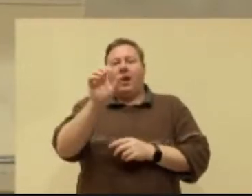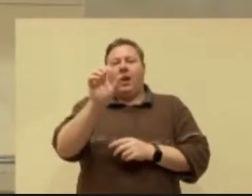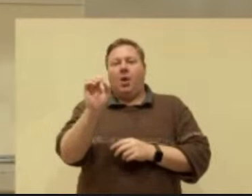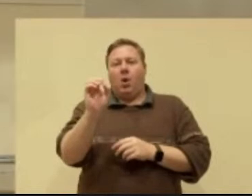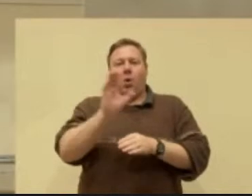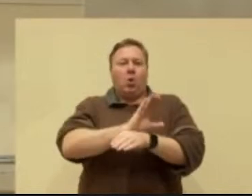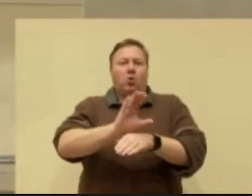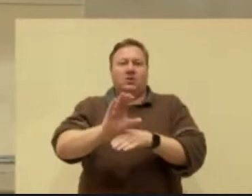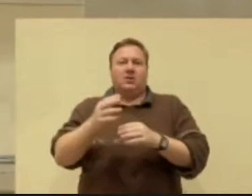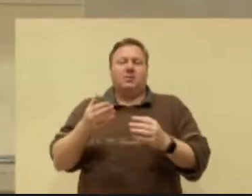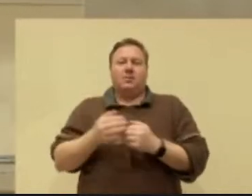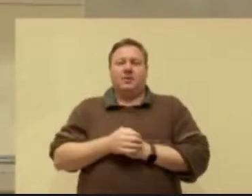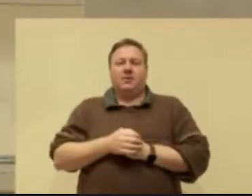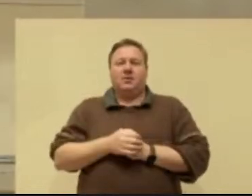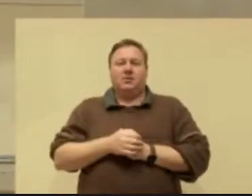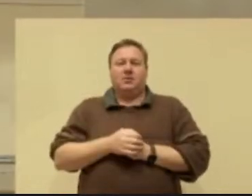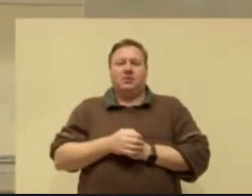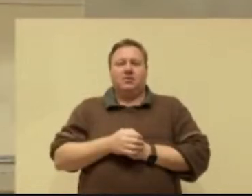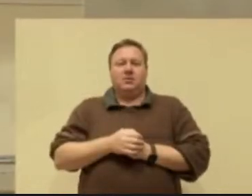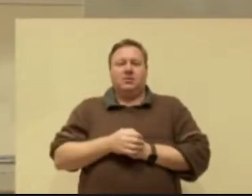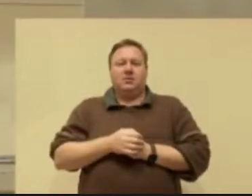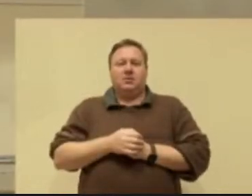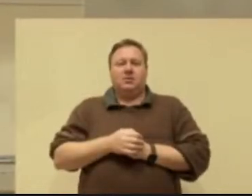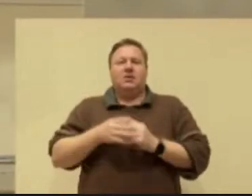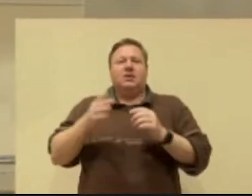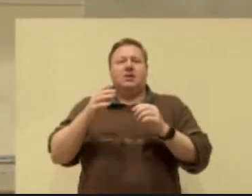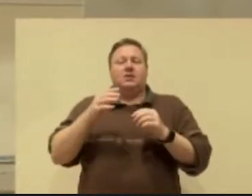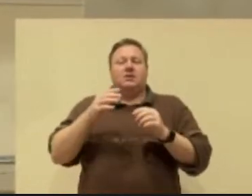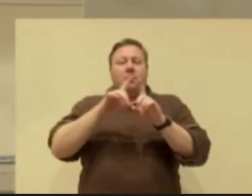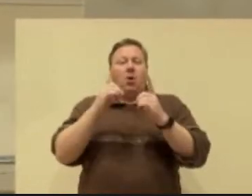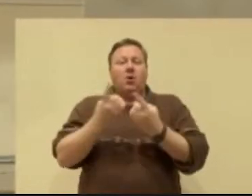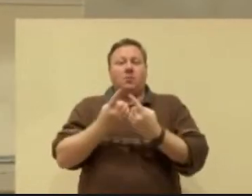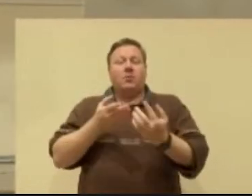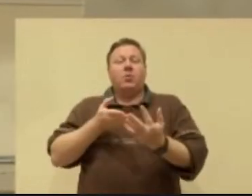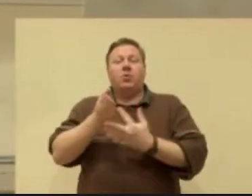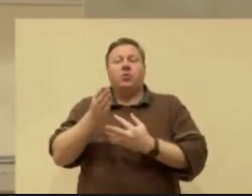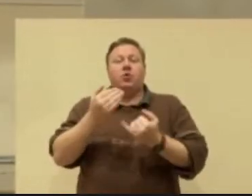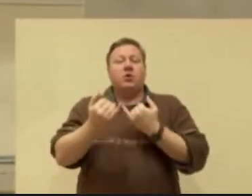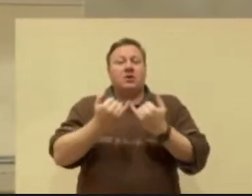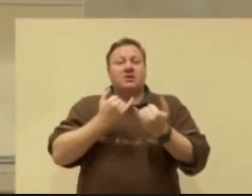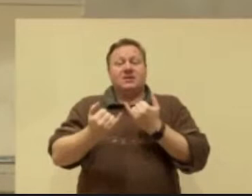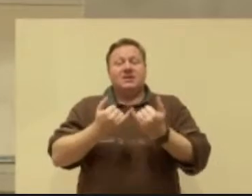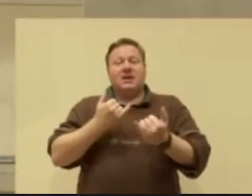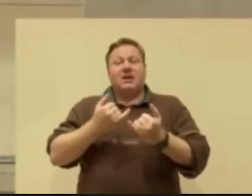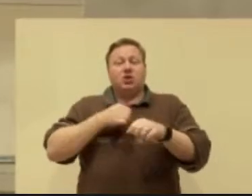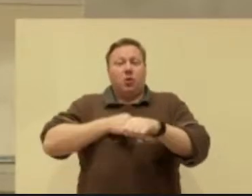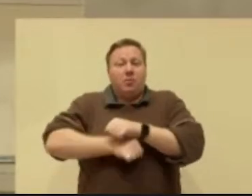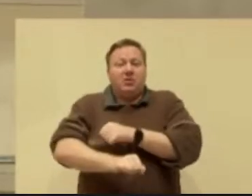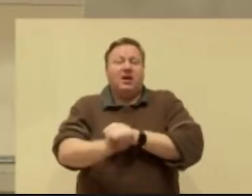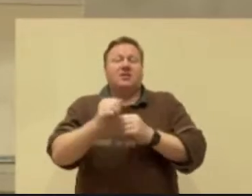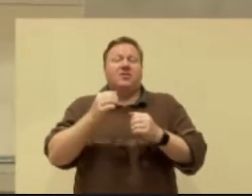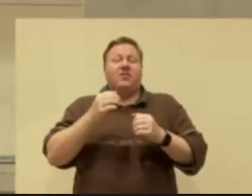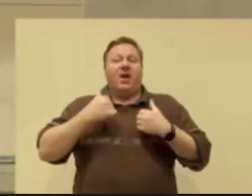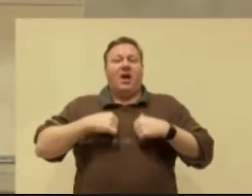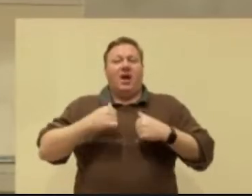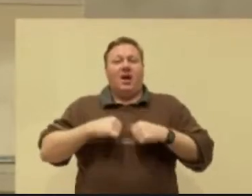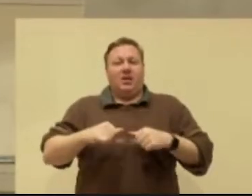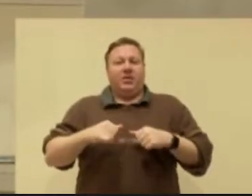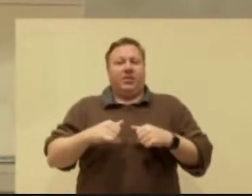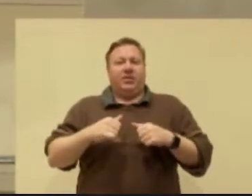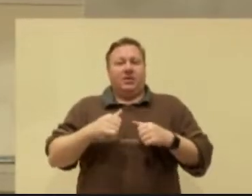is also facilitating access to sexual productive health through the integrated school health program this school have